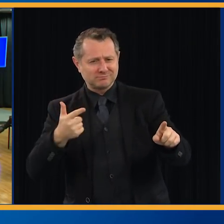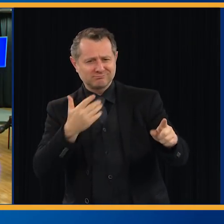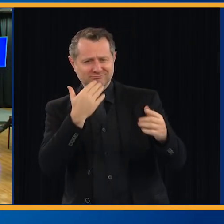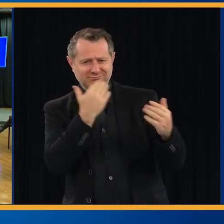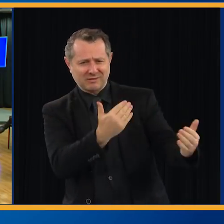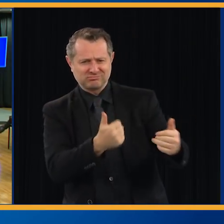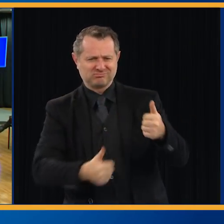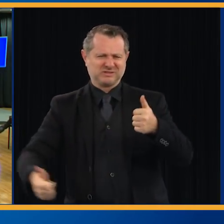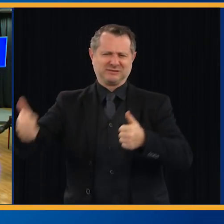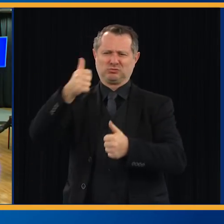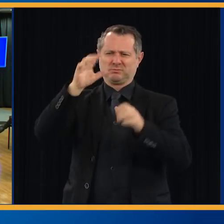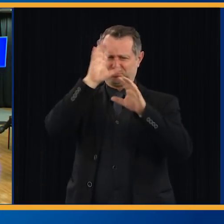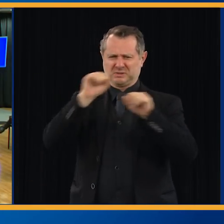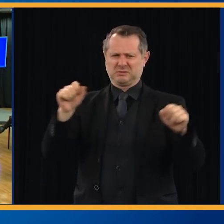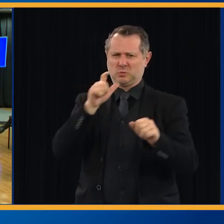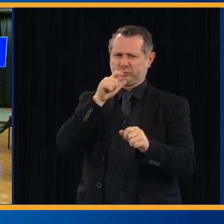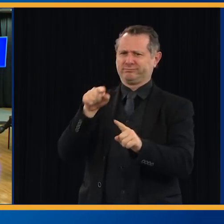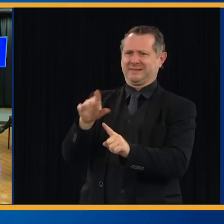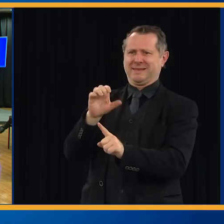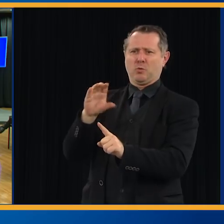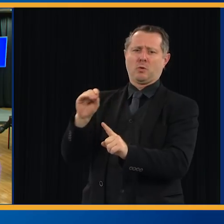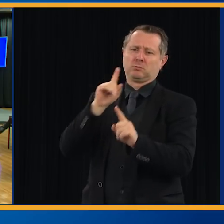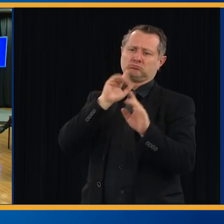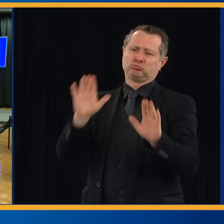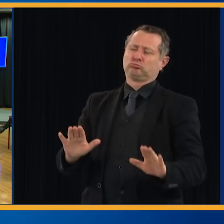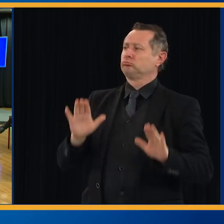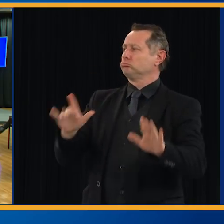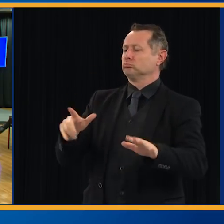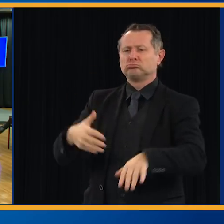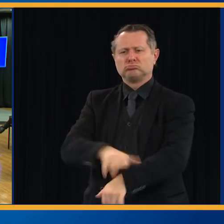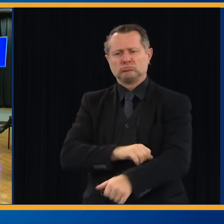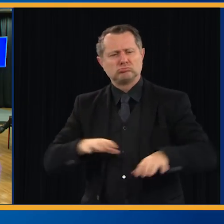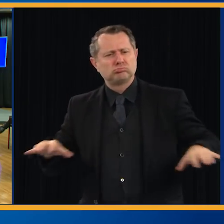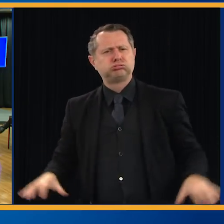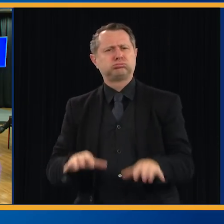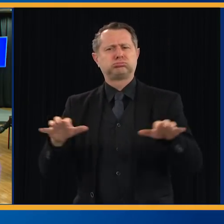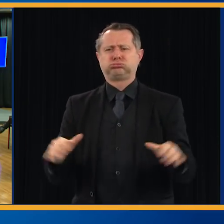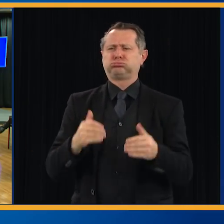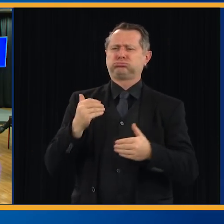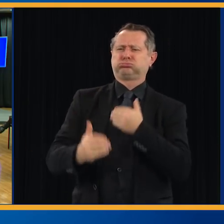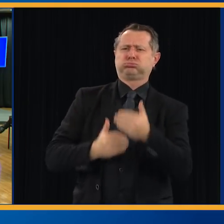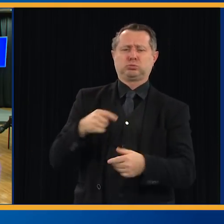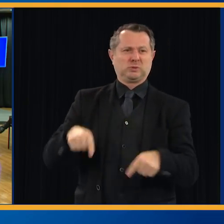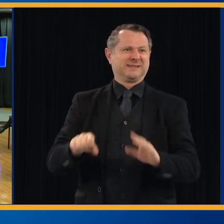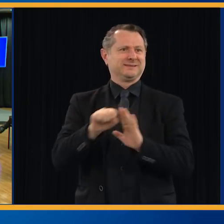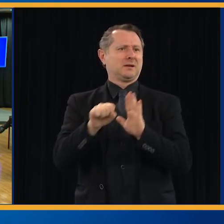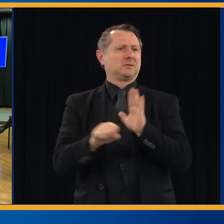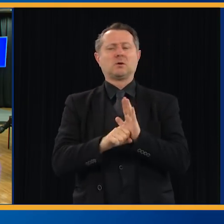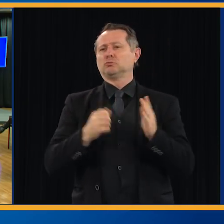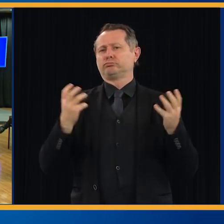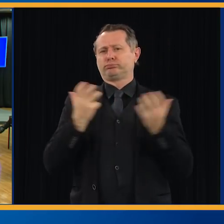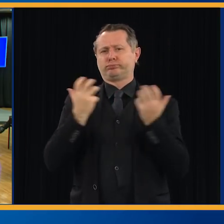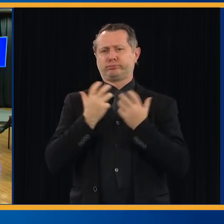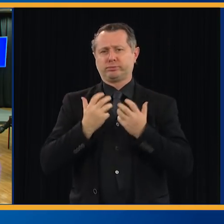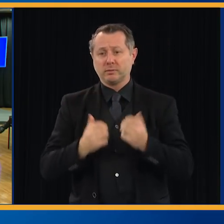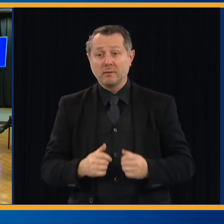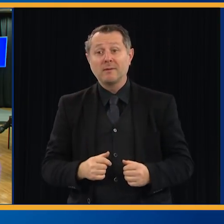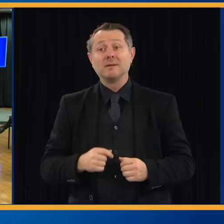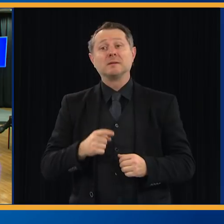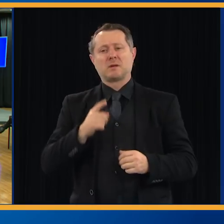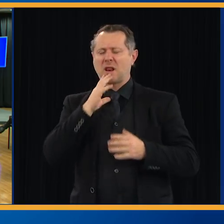They have done an extraordinary job all through this situation. They have an extraordinary leader in Michael